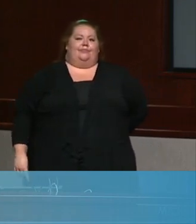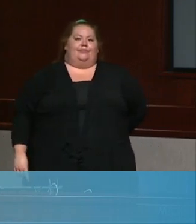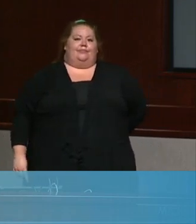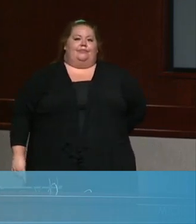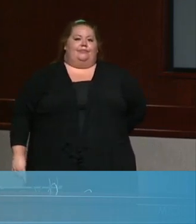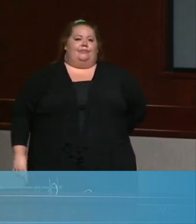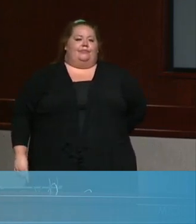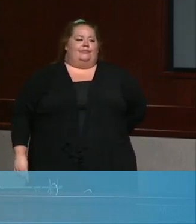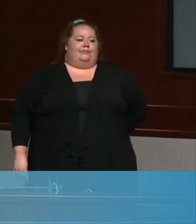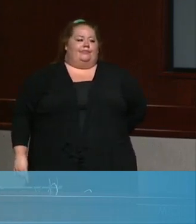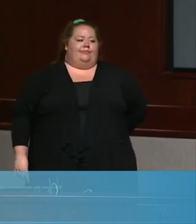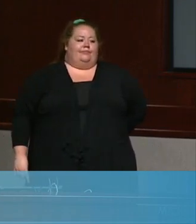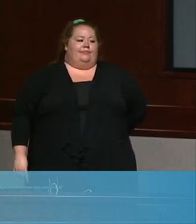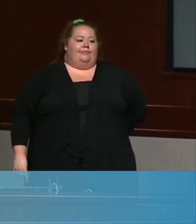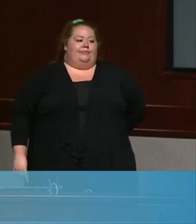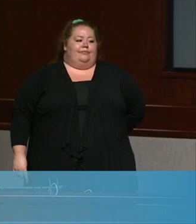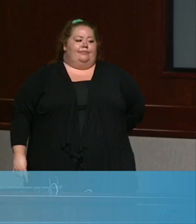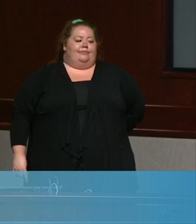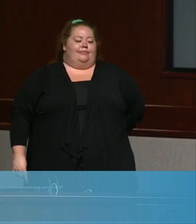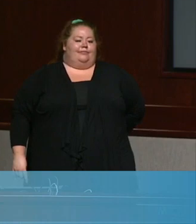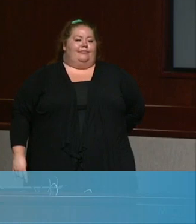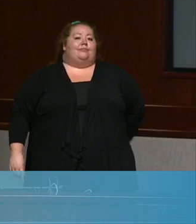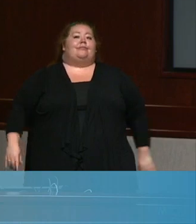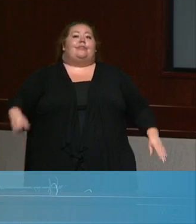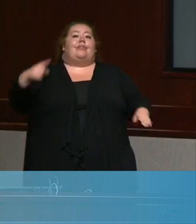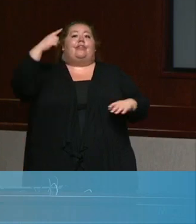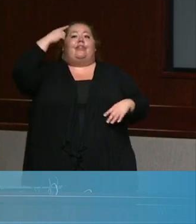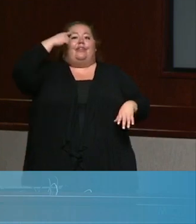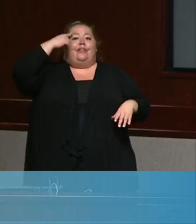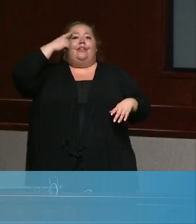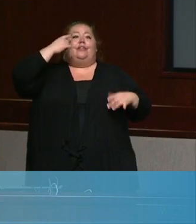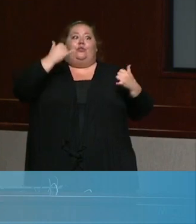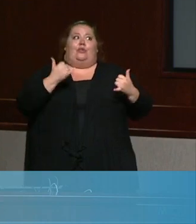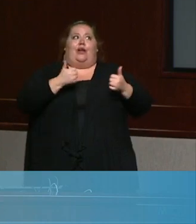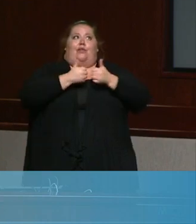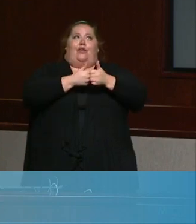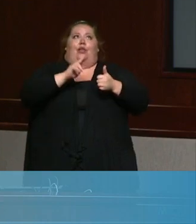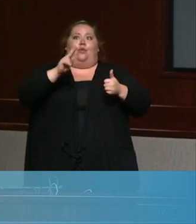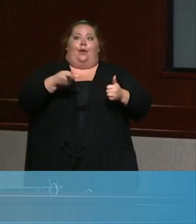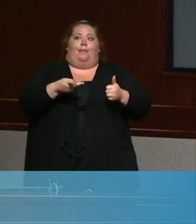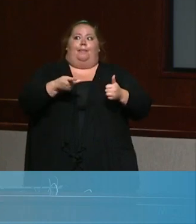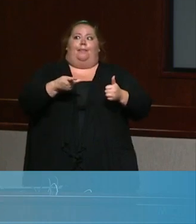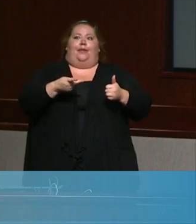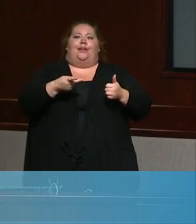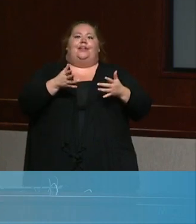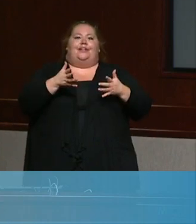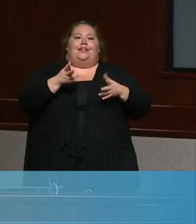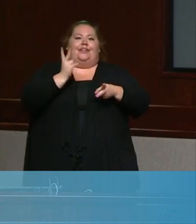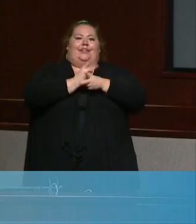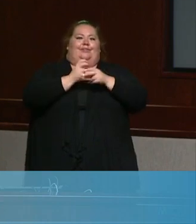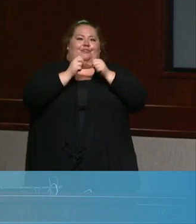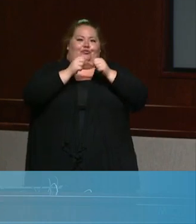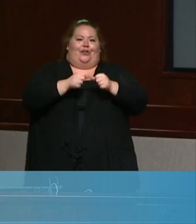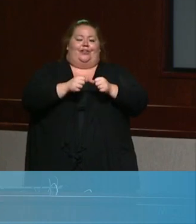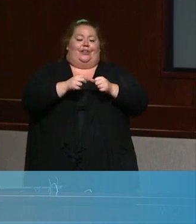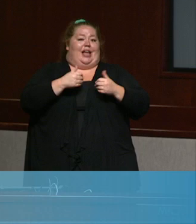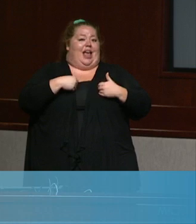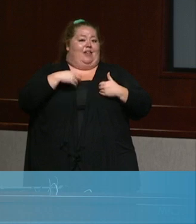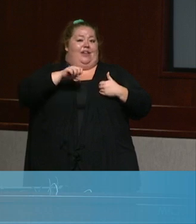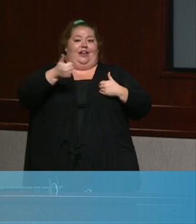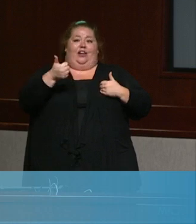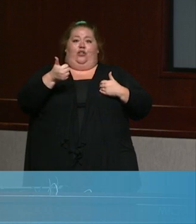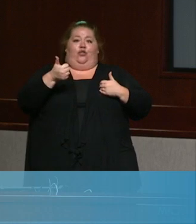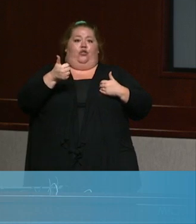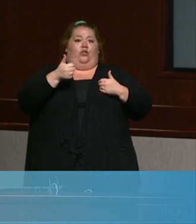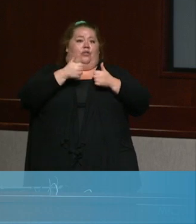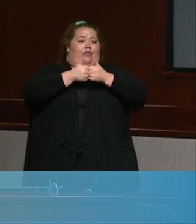Okay, I think we're on the follow-up questions, trying to make sure we keep on track. So do we have any other outlets